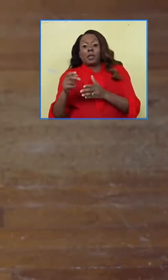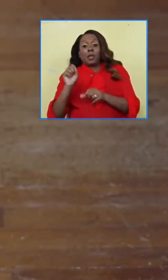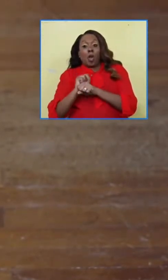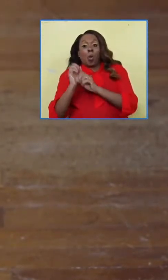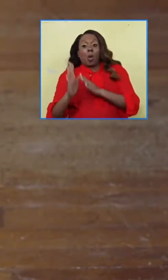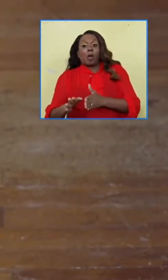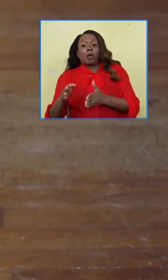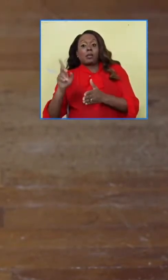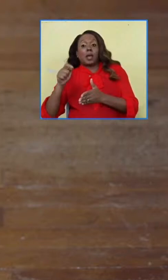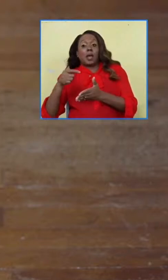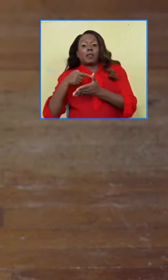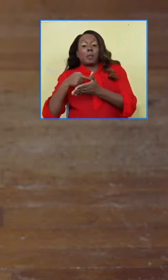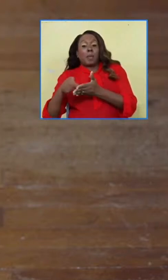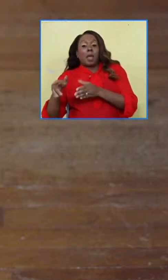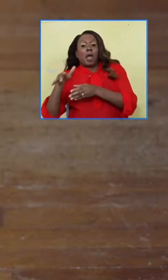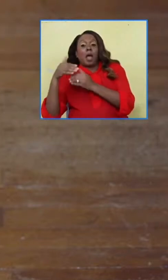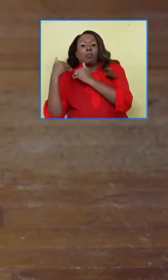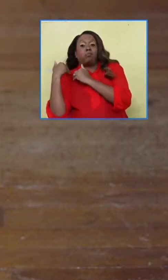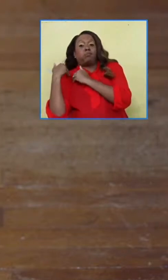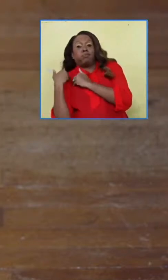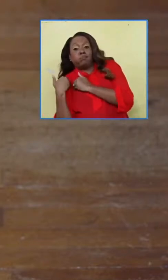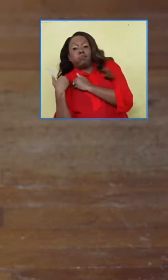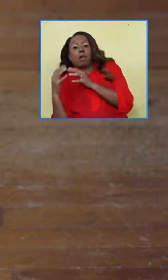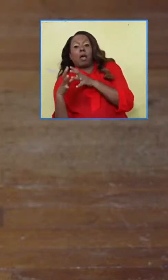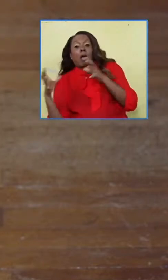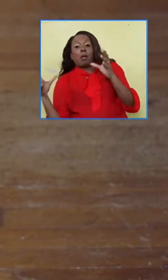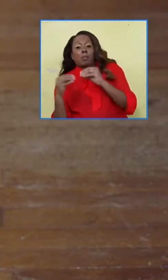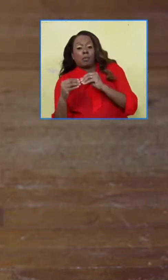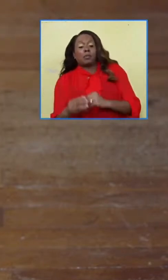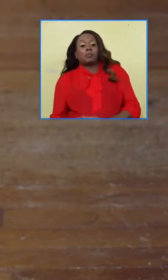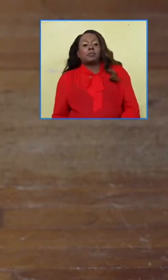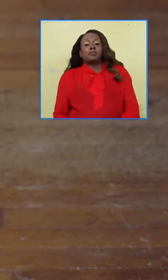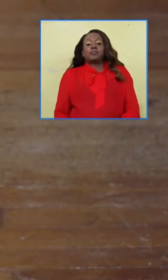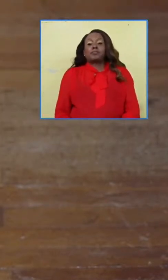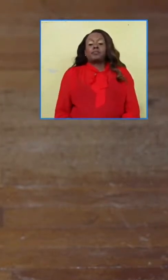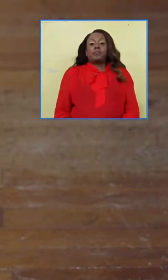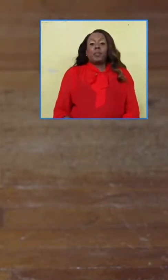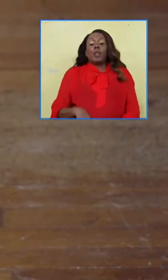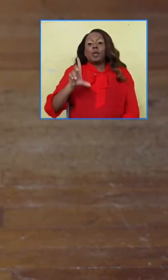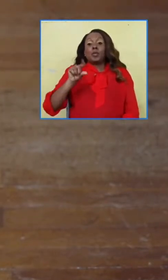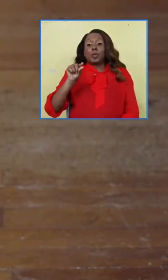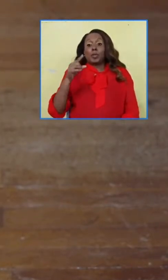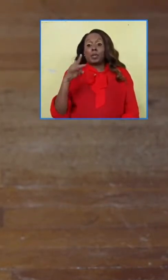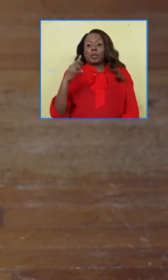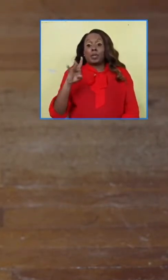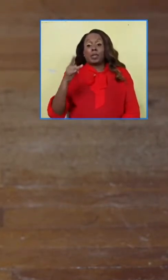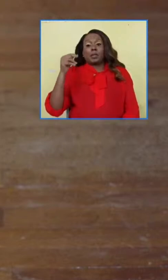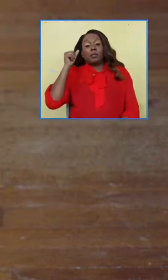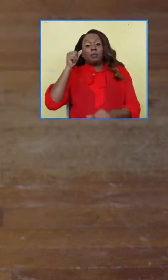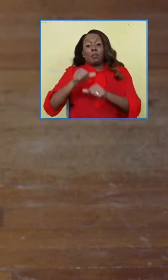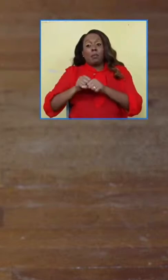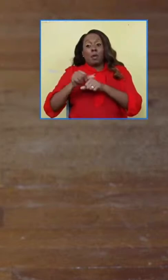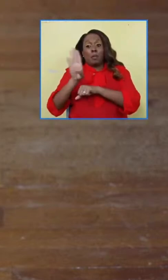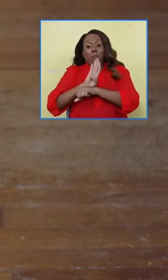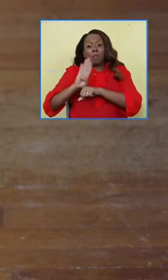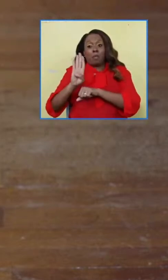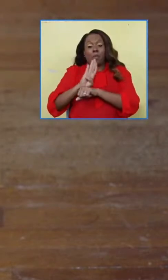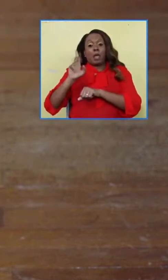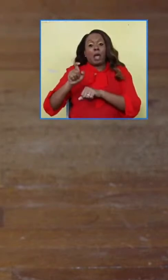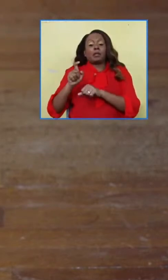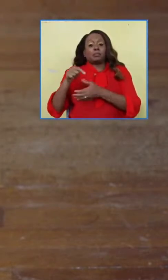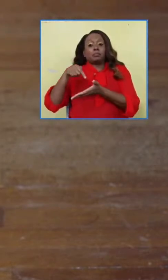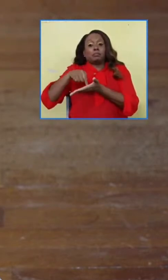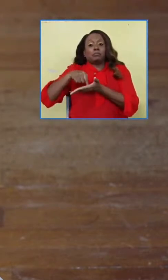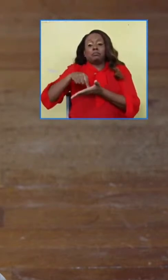So we also had debt restructuring 4 years ago in 2018. The government of Barbados decided